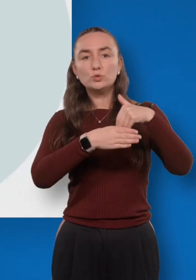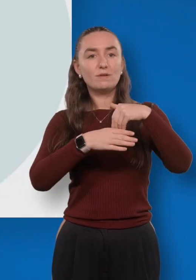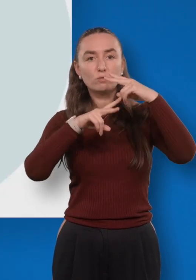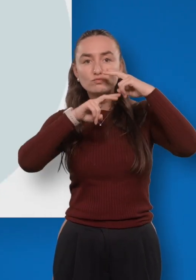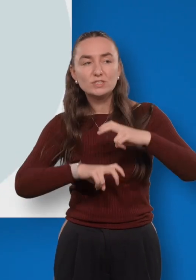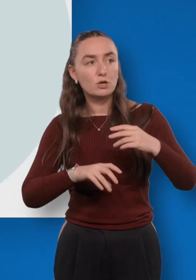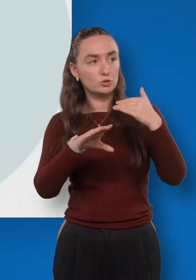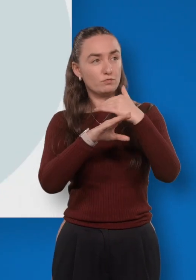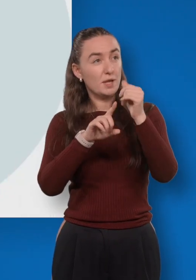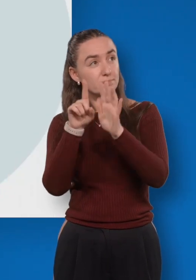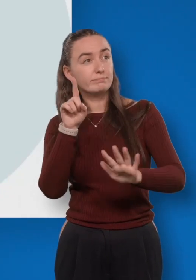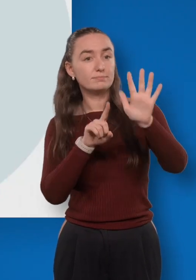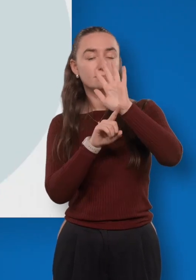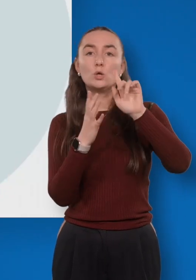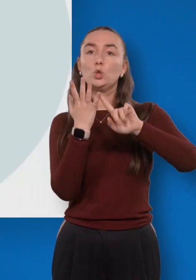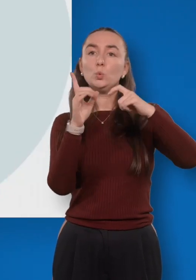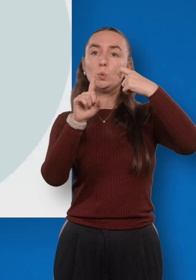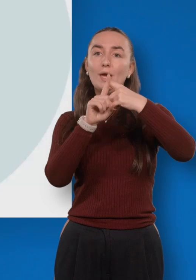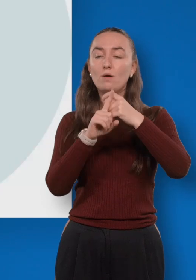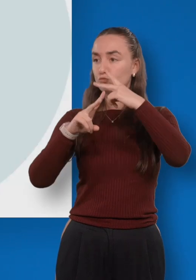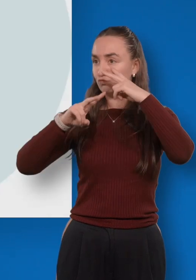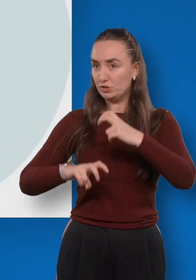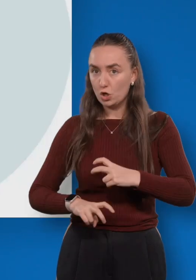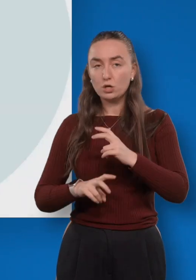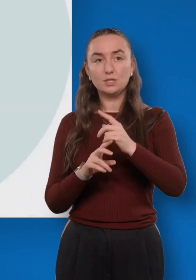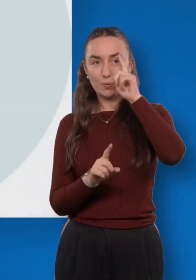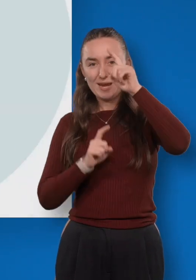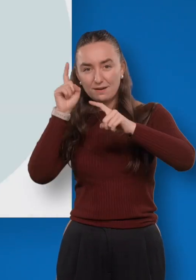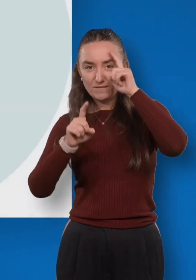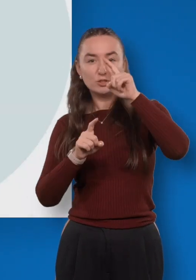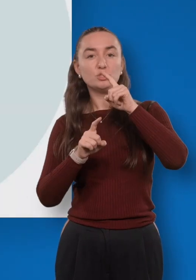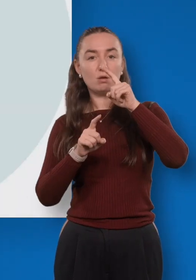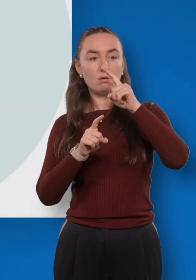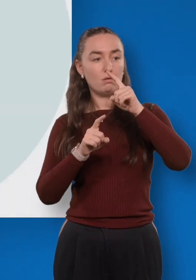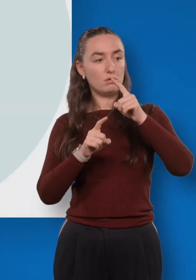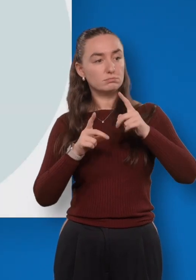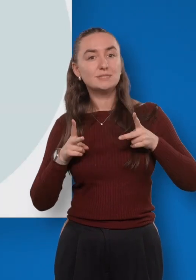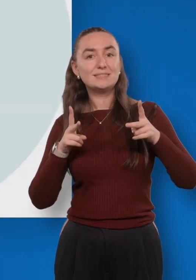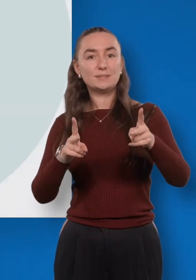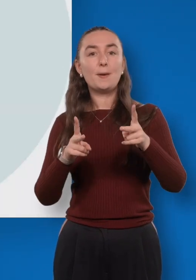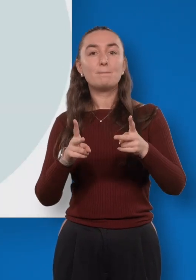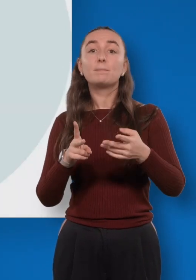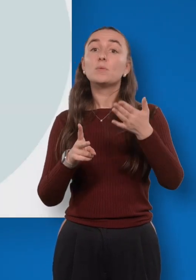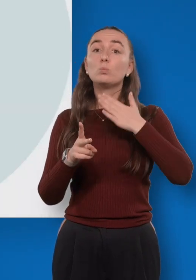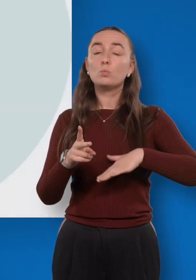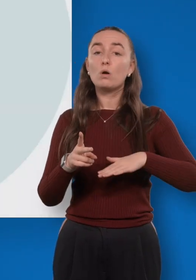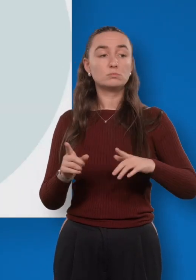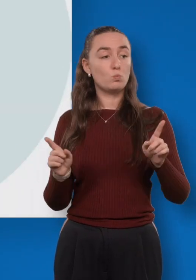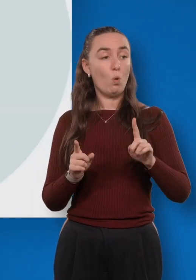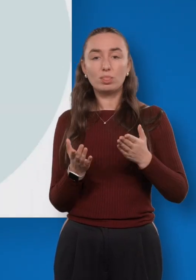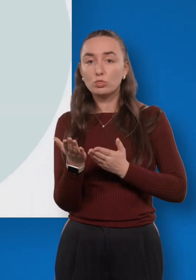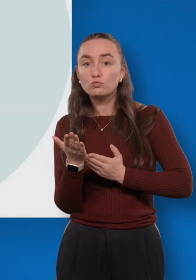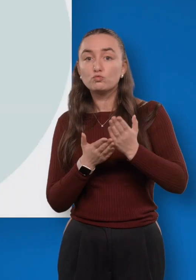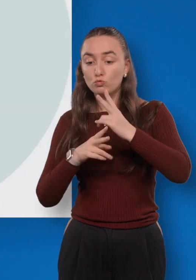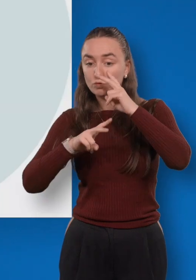the UK research and innovation ecosystem. We aim to remove, through this research, we